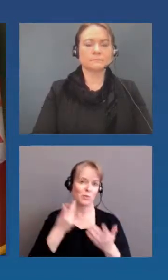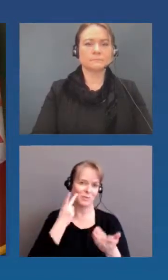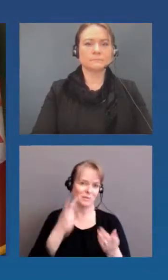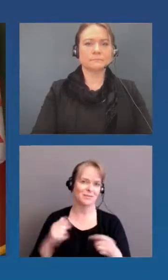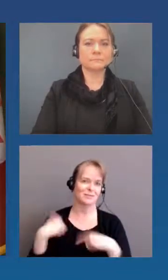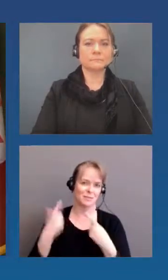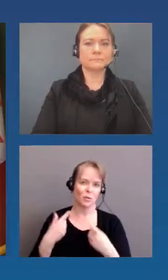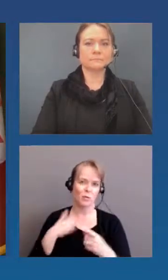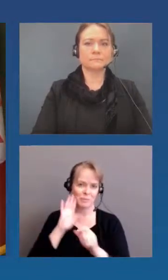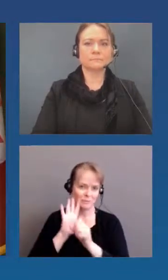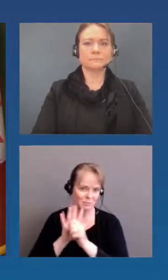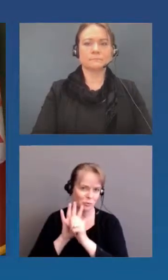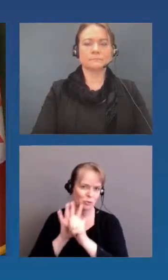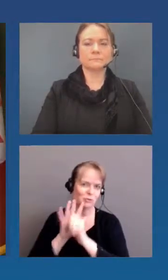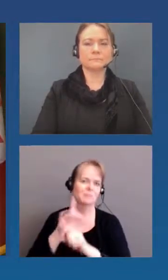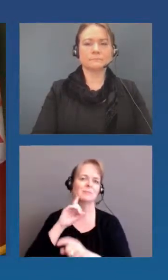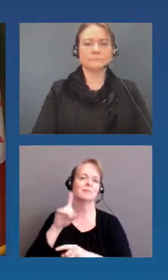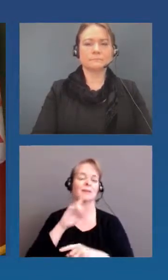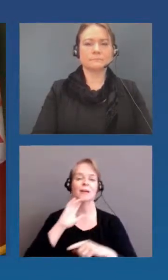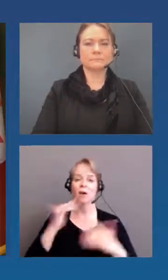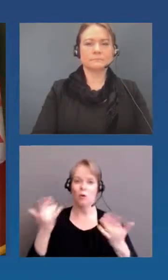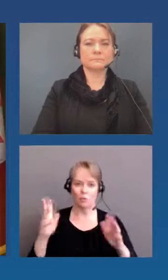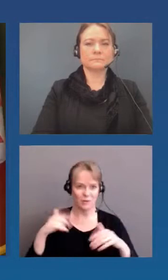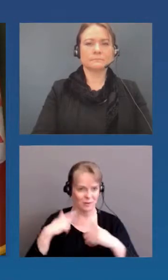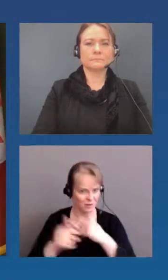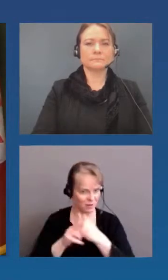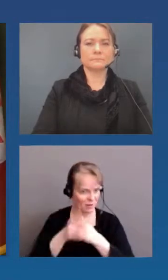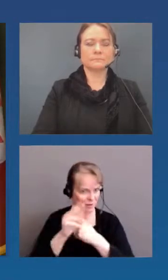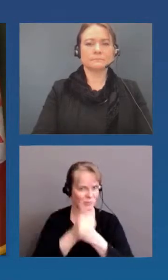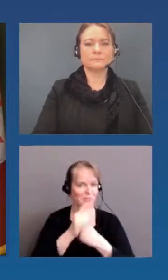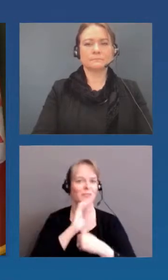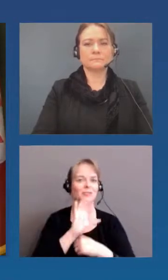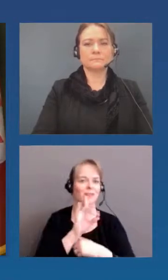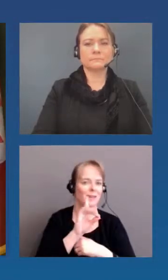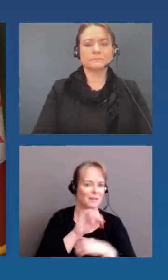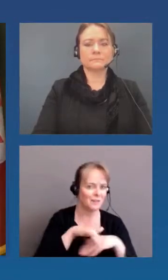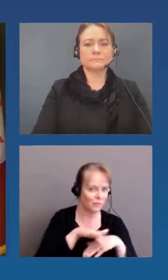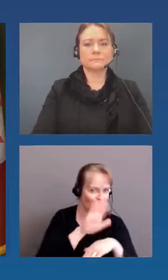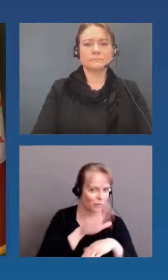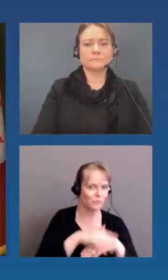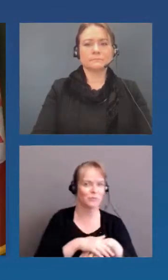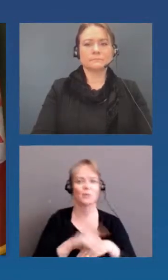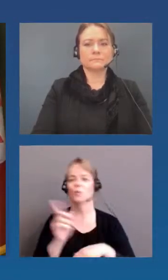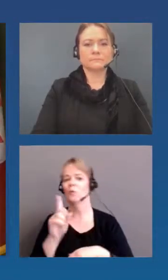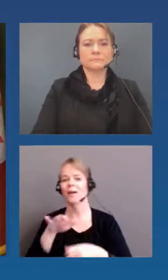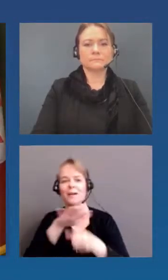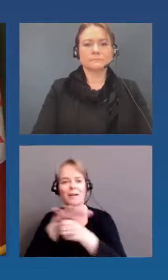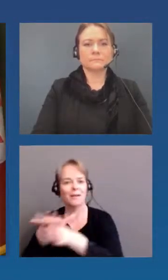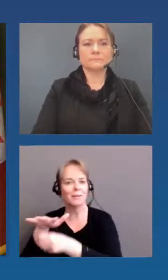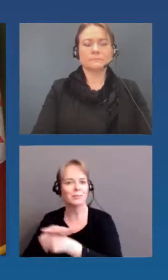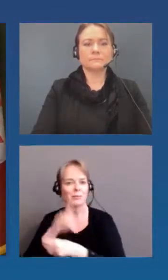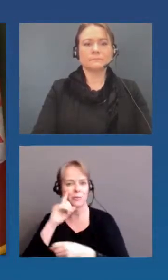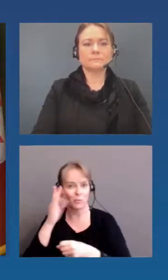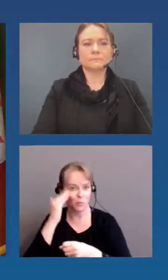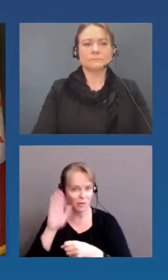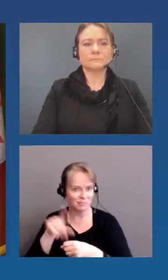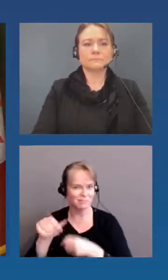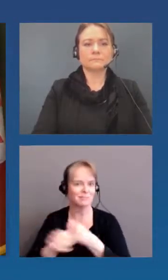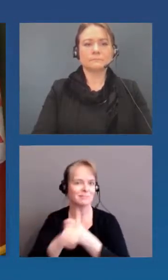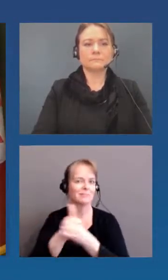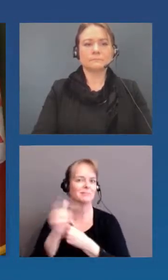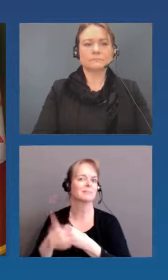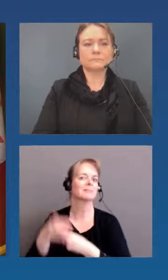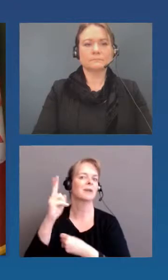risk communities 80 and over, the 21 neighborhoods that have been identified, and that's underway. We